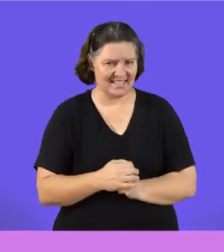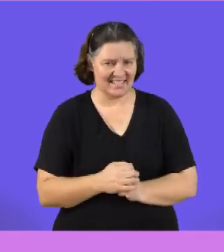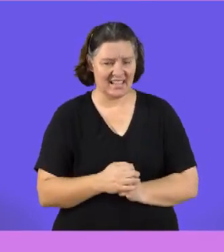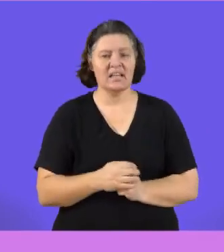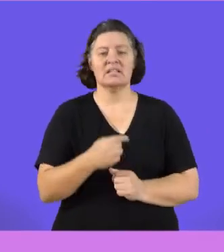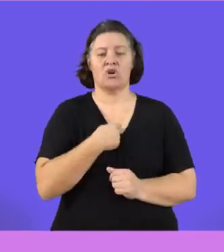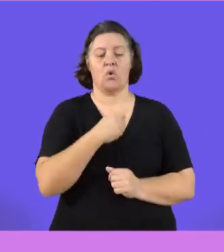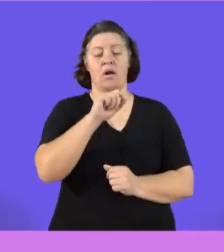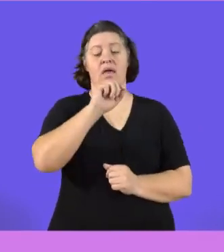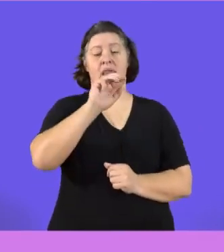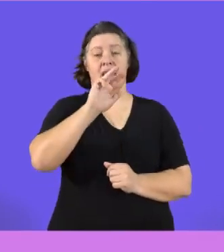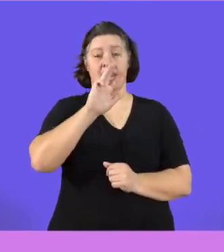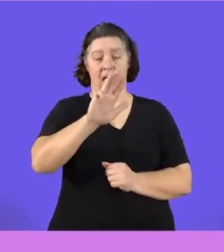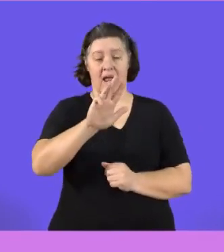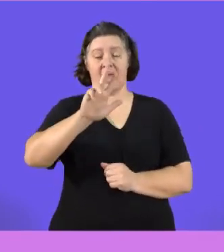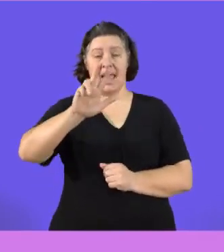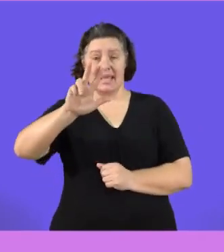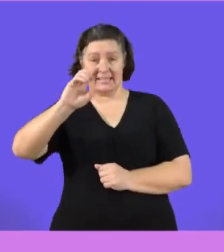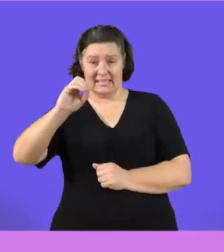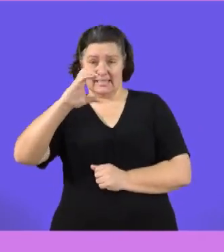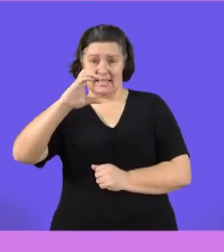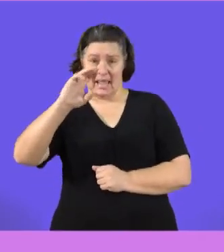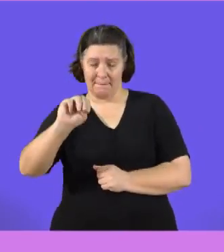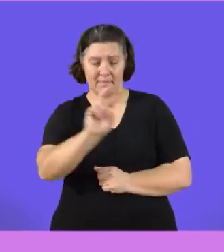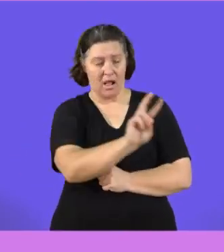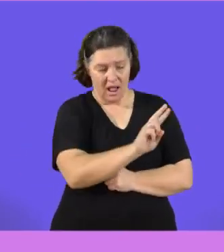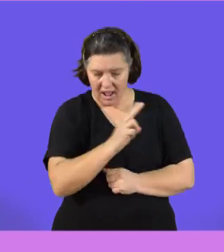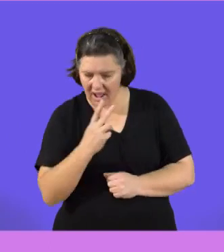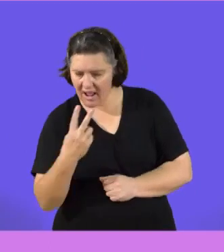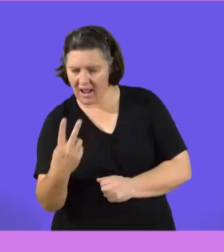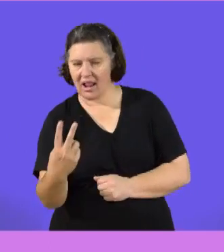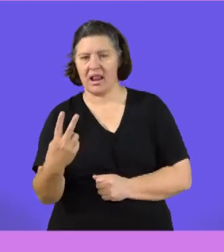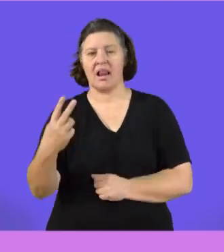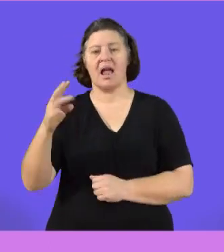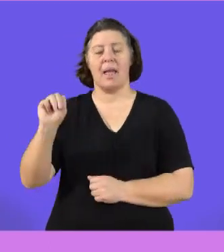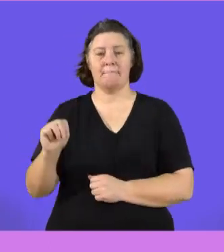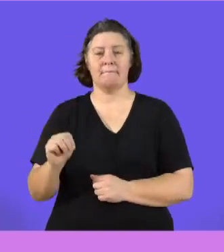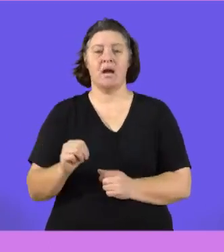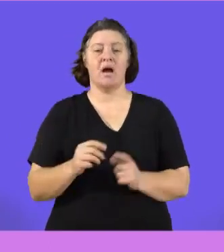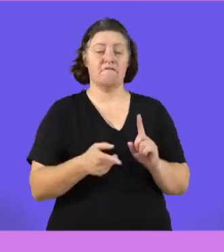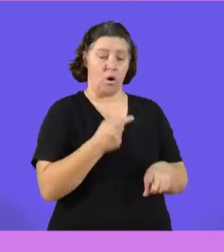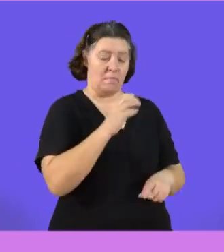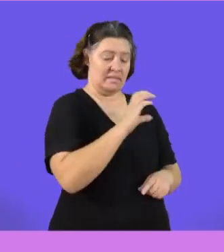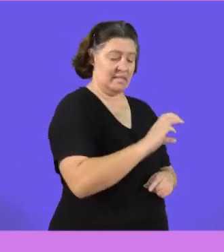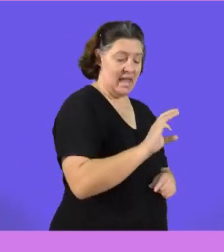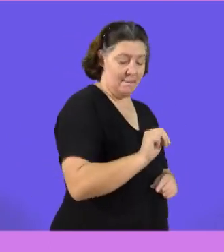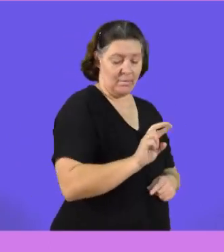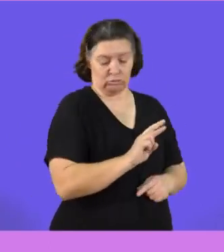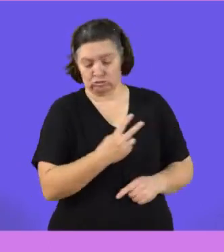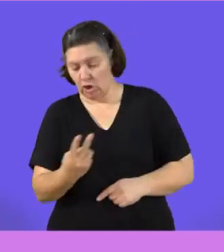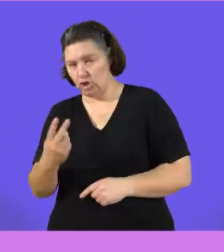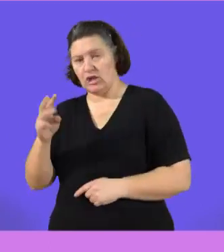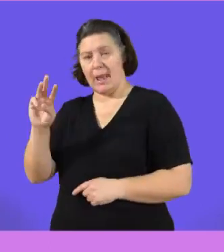So therefore, I'm going to take my 980 centimeters. And remember, I'm converting now from centimeters